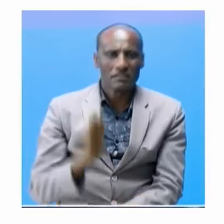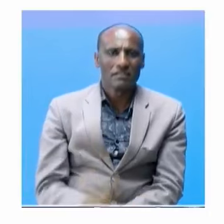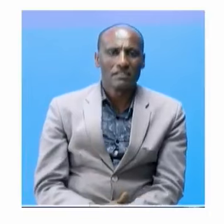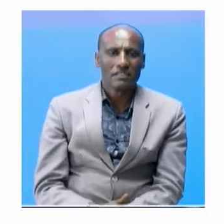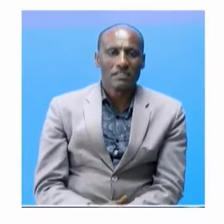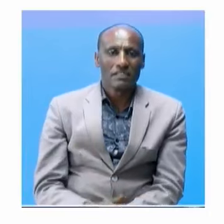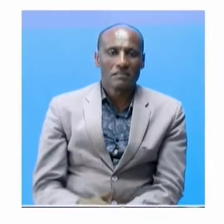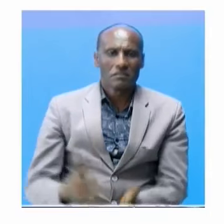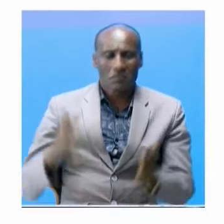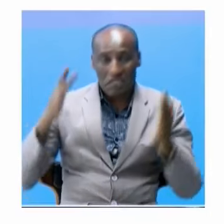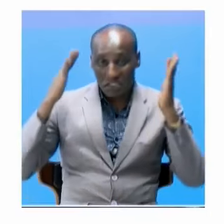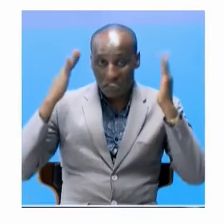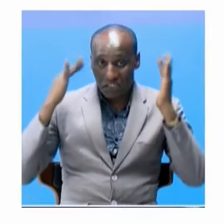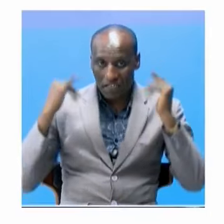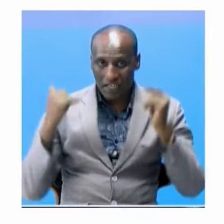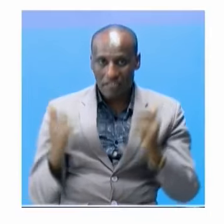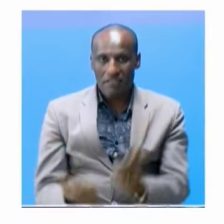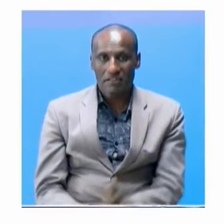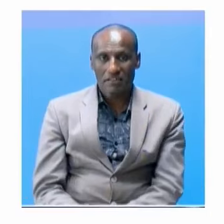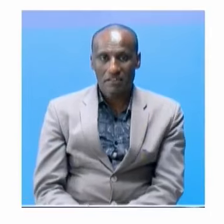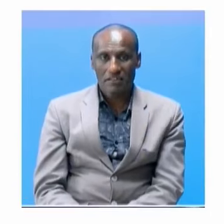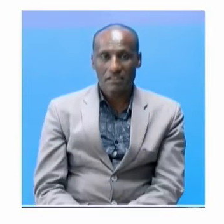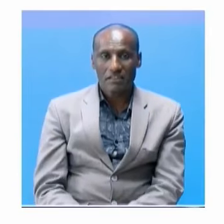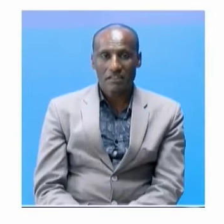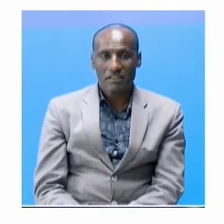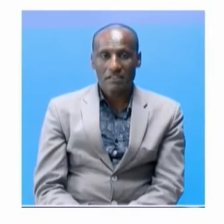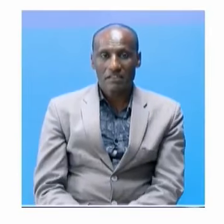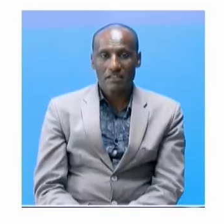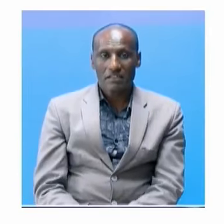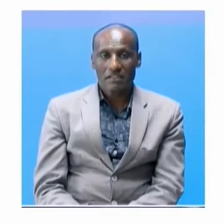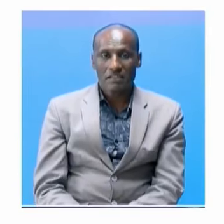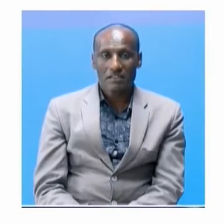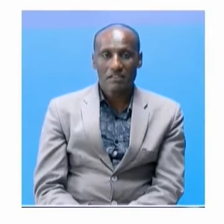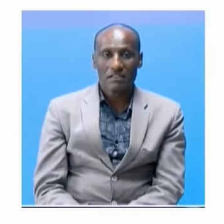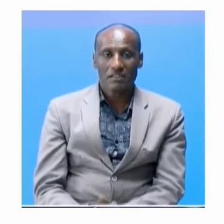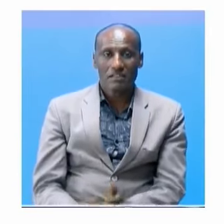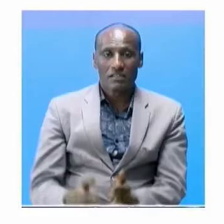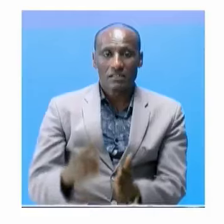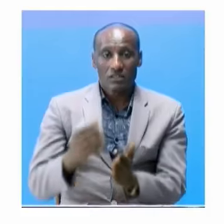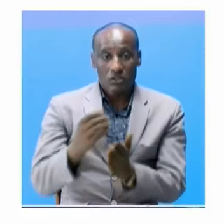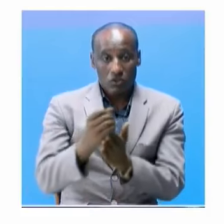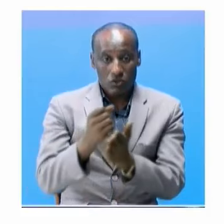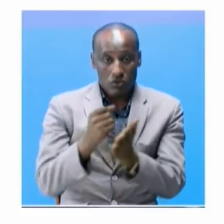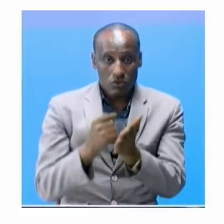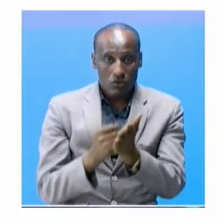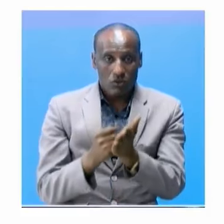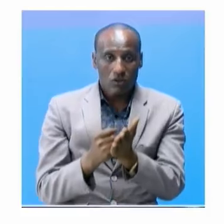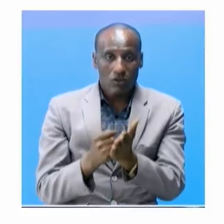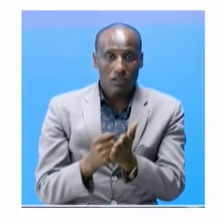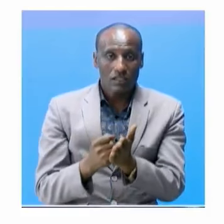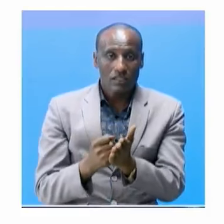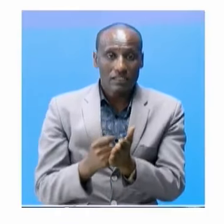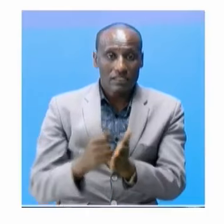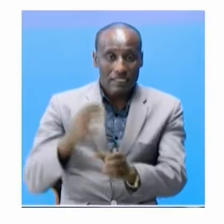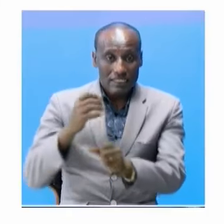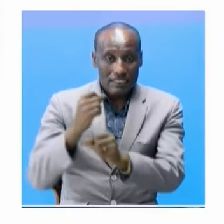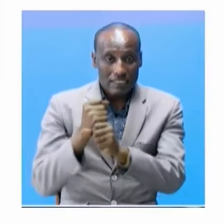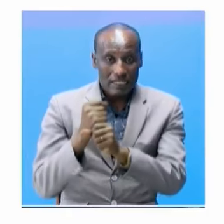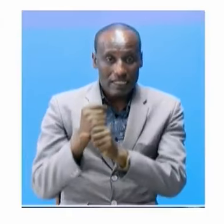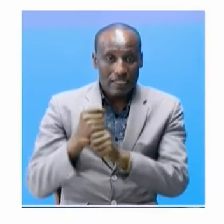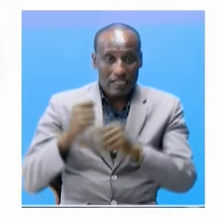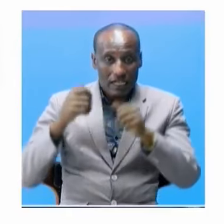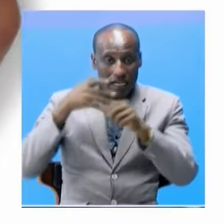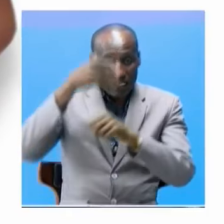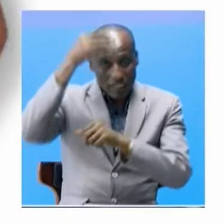rain. It might rain. So take an umbrella.